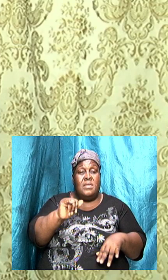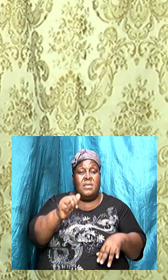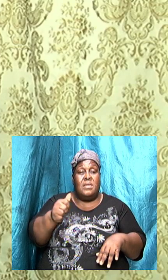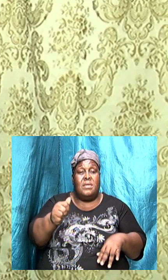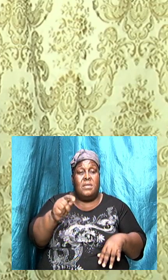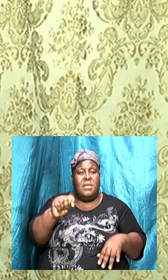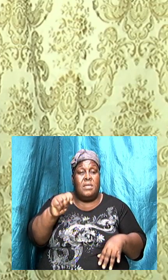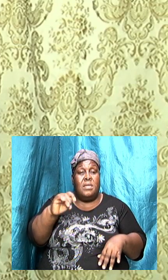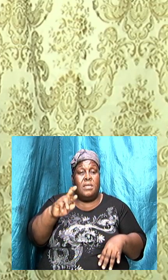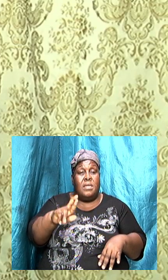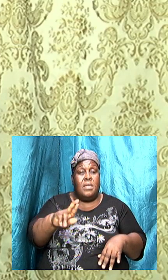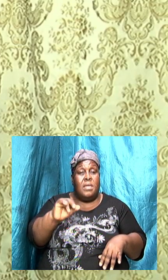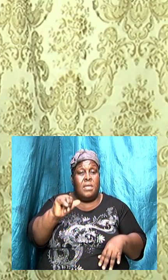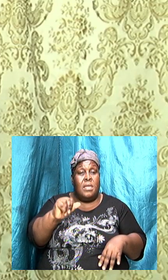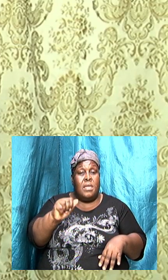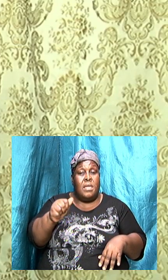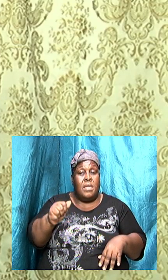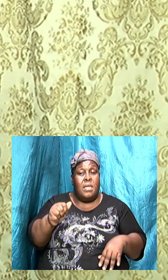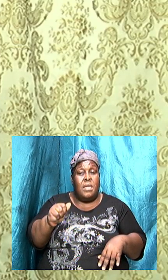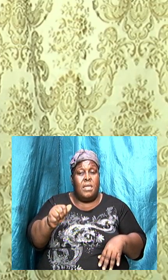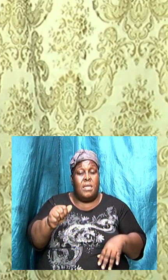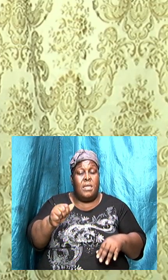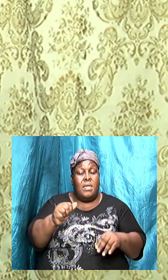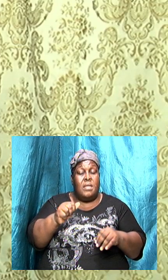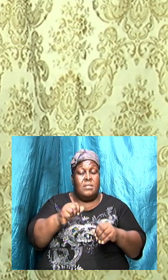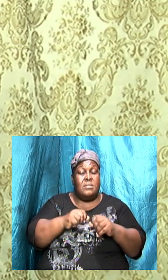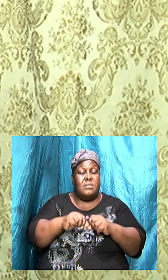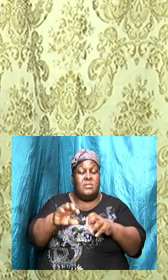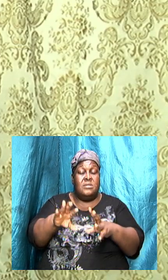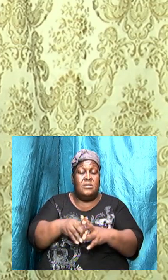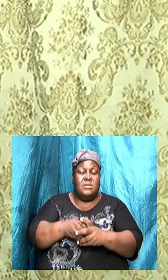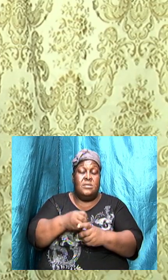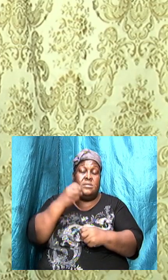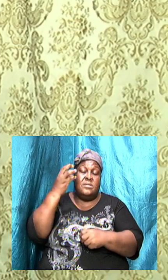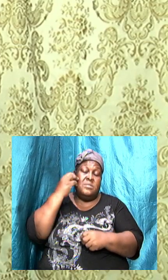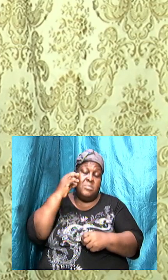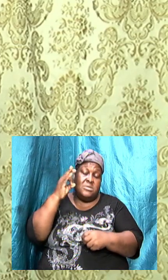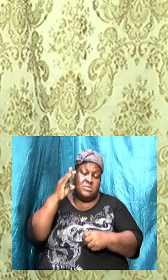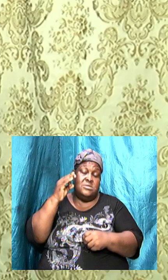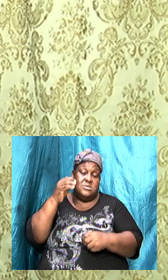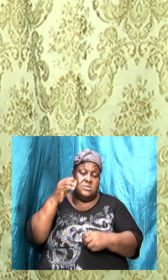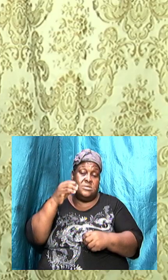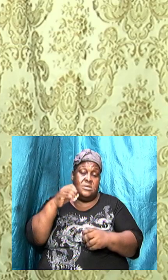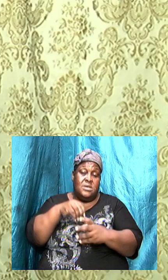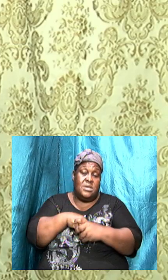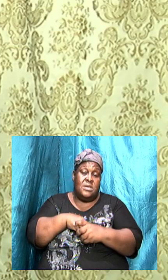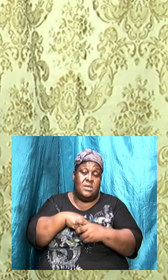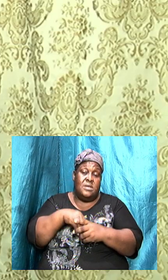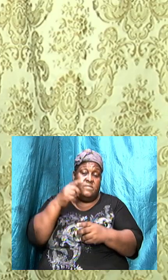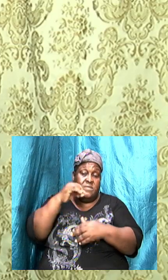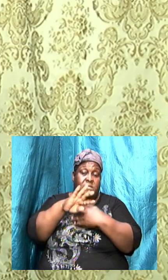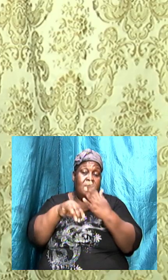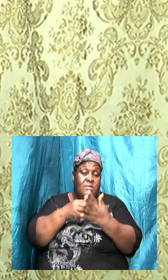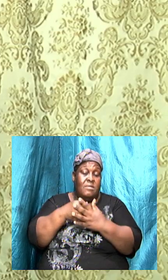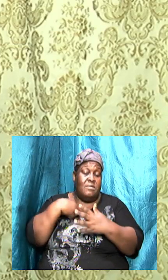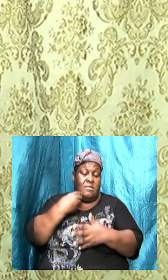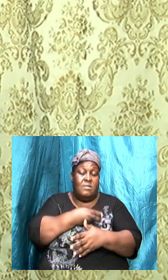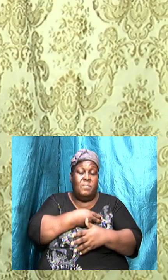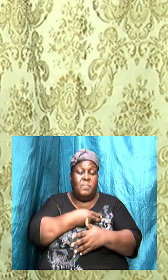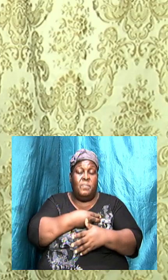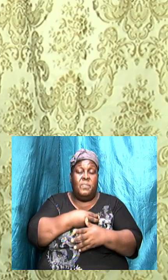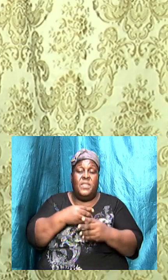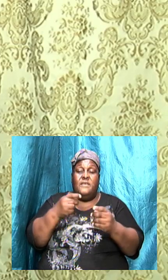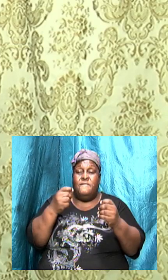the message that is in it for all of us. Before I pray, I have a